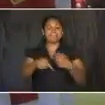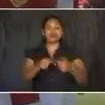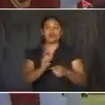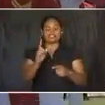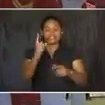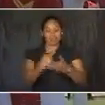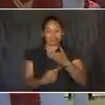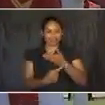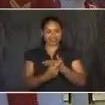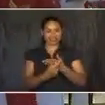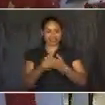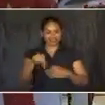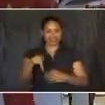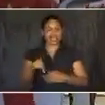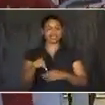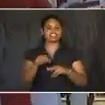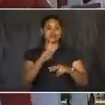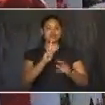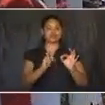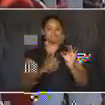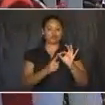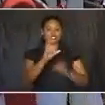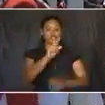rotaki na rarango ra Prince Charles Park.